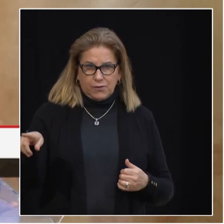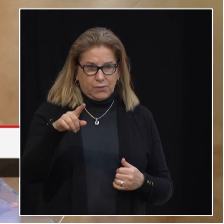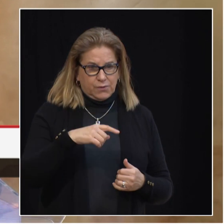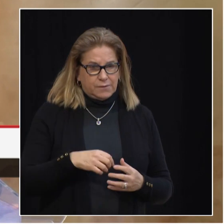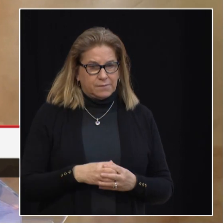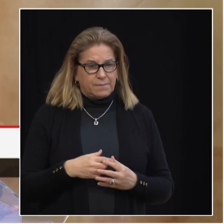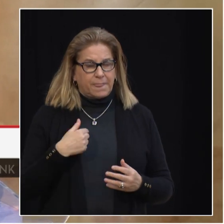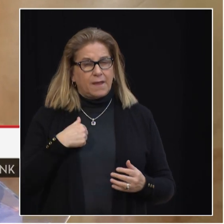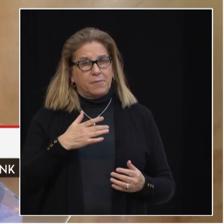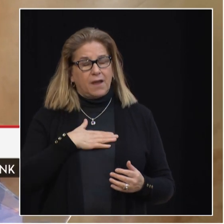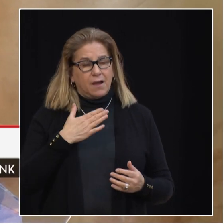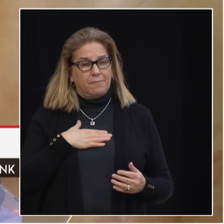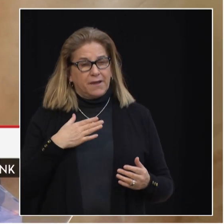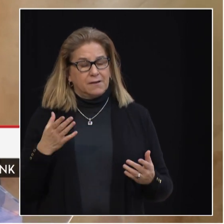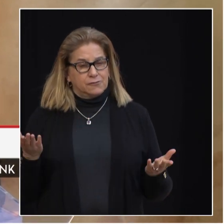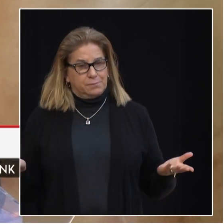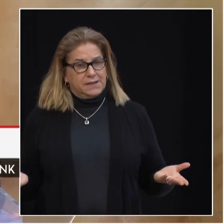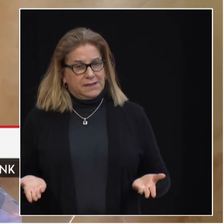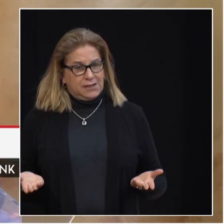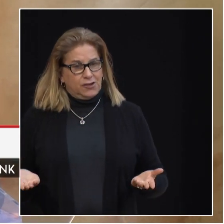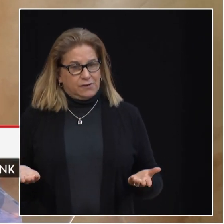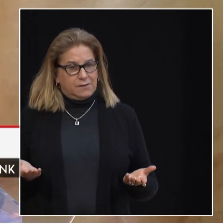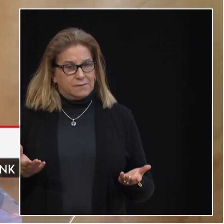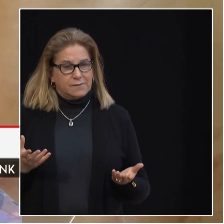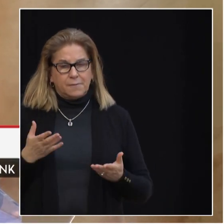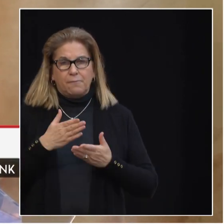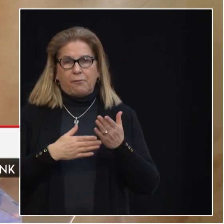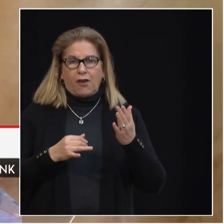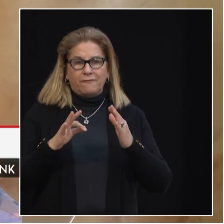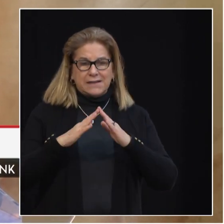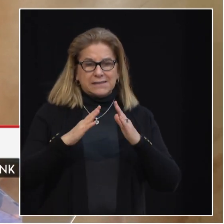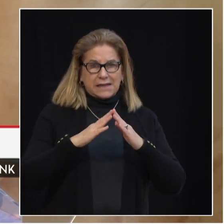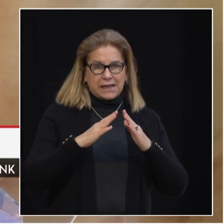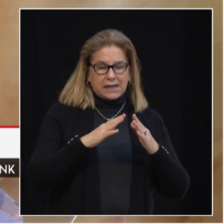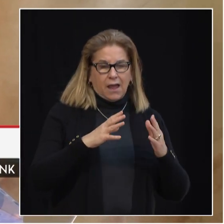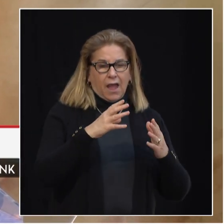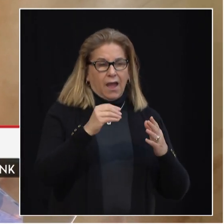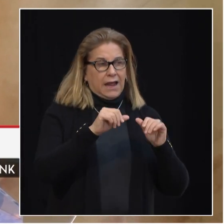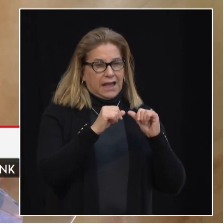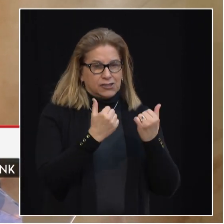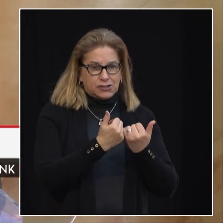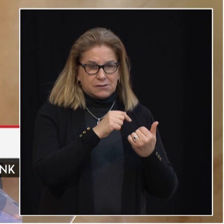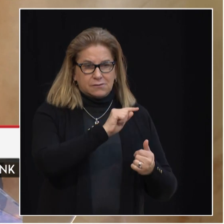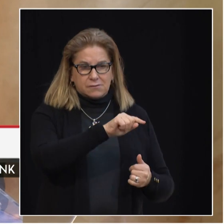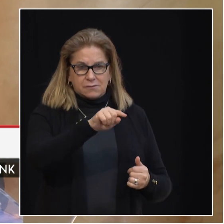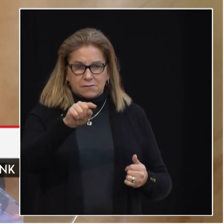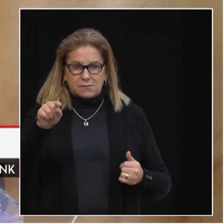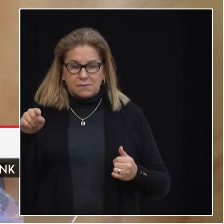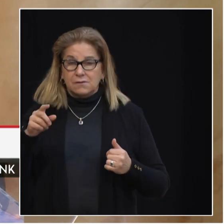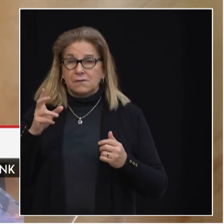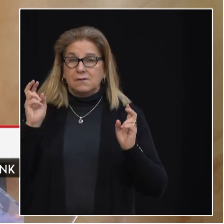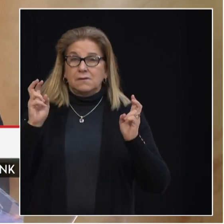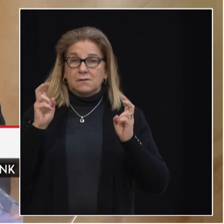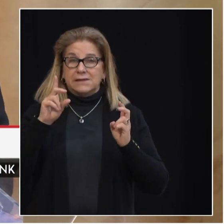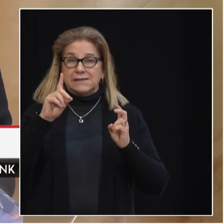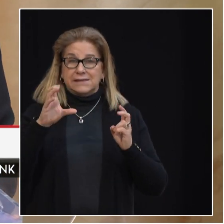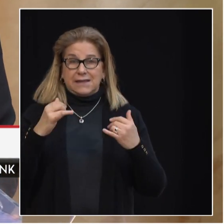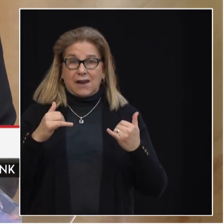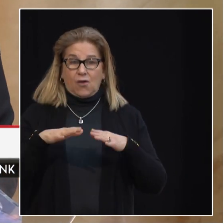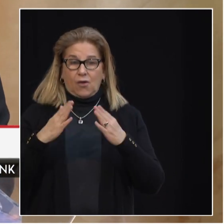city agencies demonstrating that DC is open for business. My name is